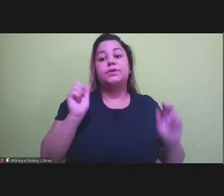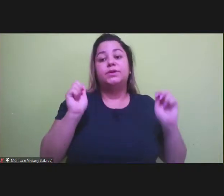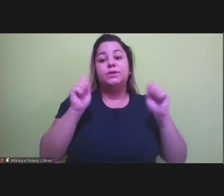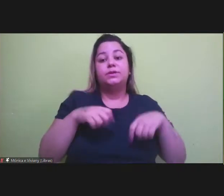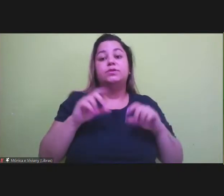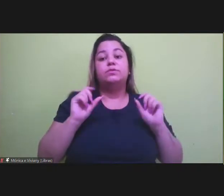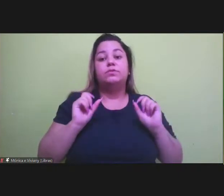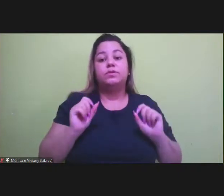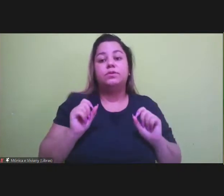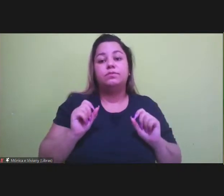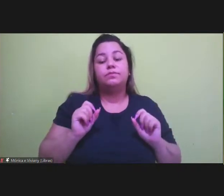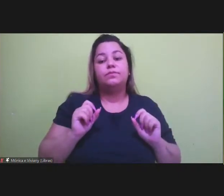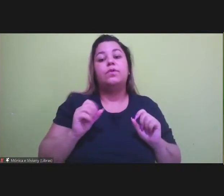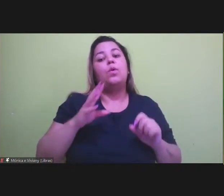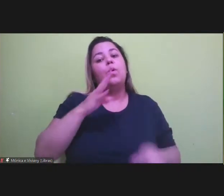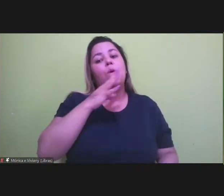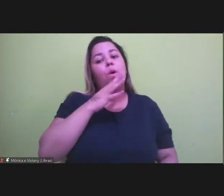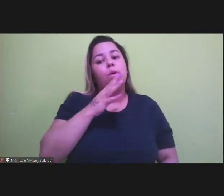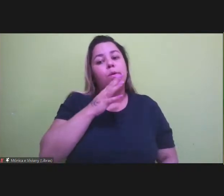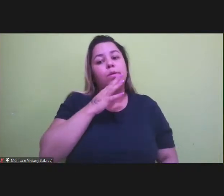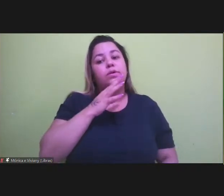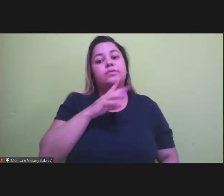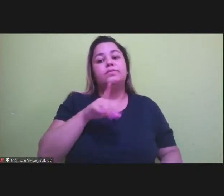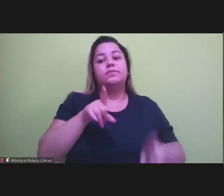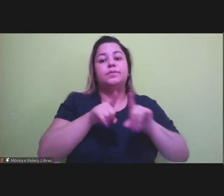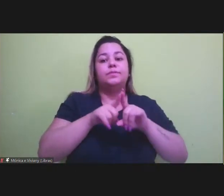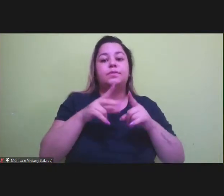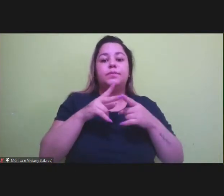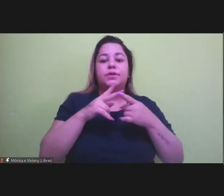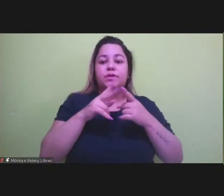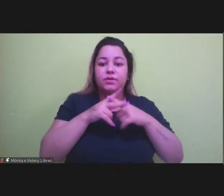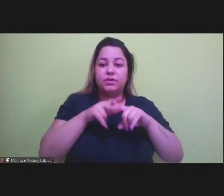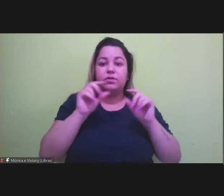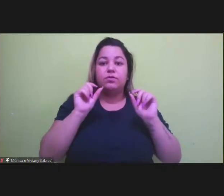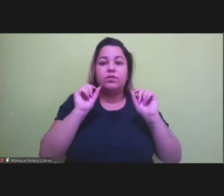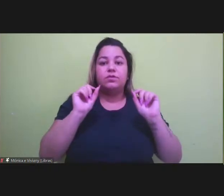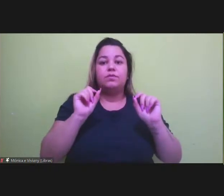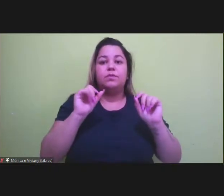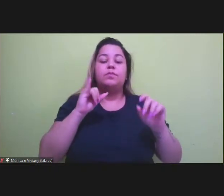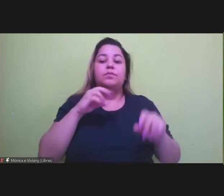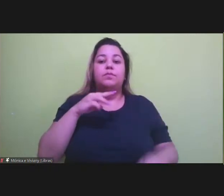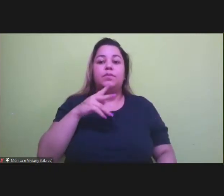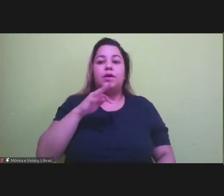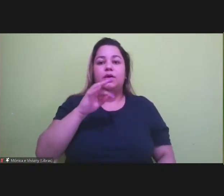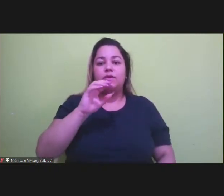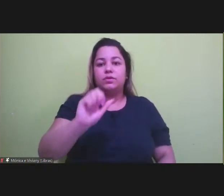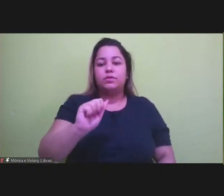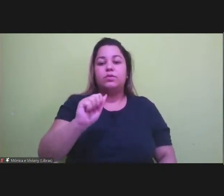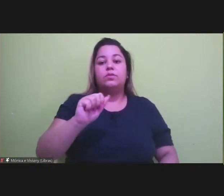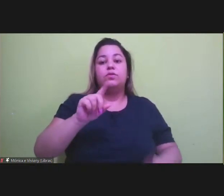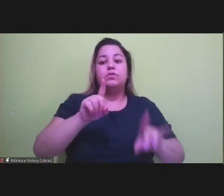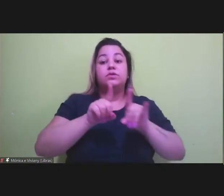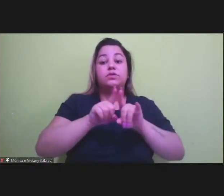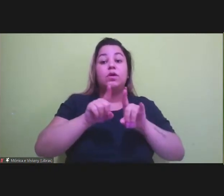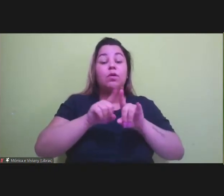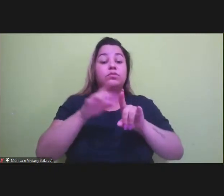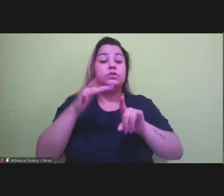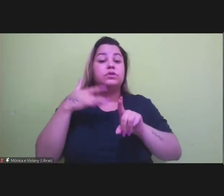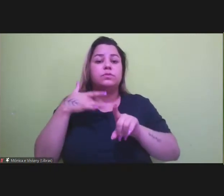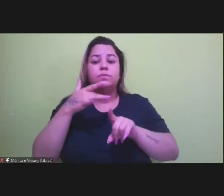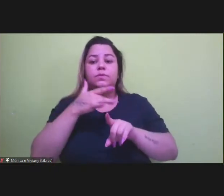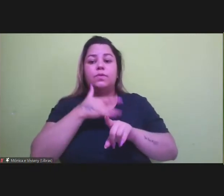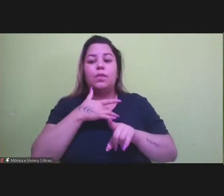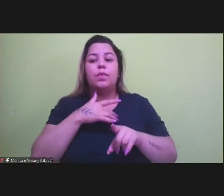it is necessary to recognize that malnutrition impacts about the health conditions